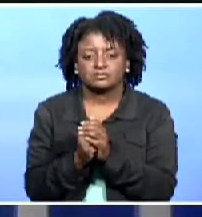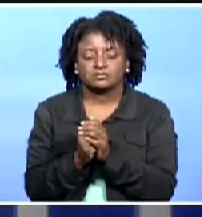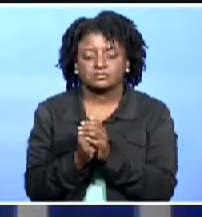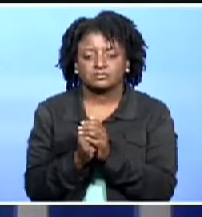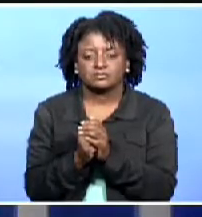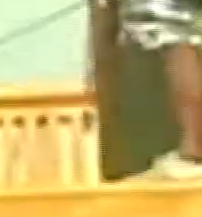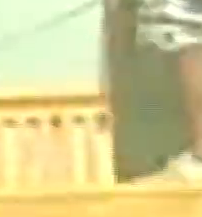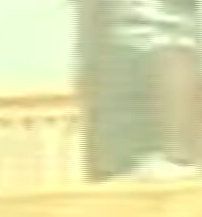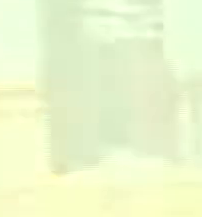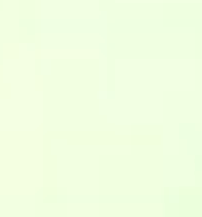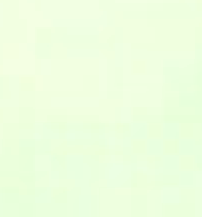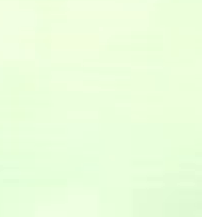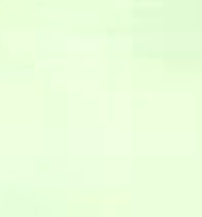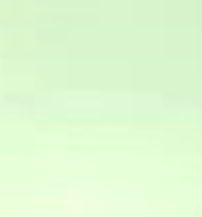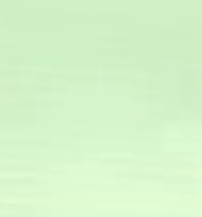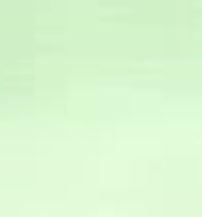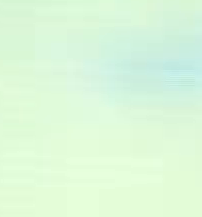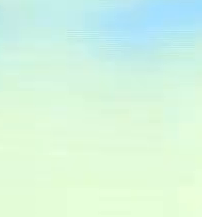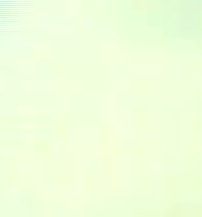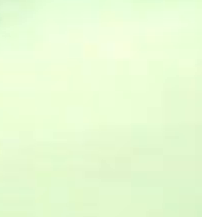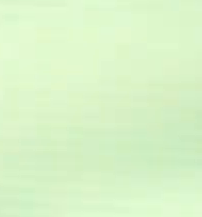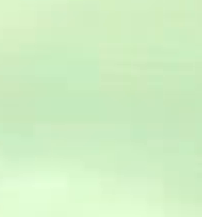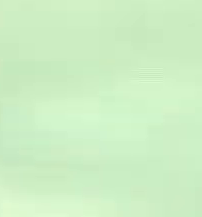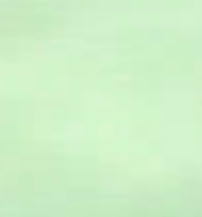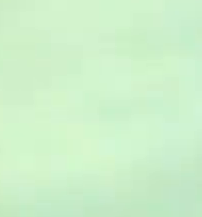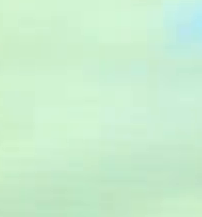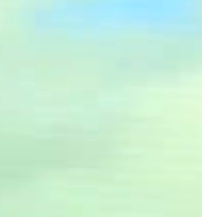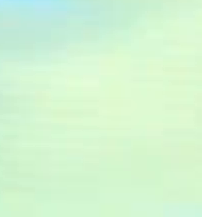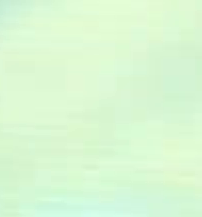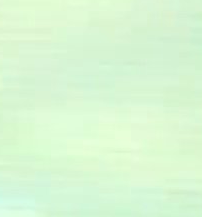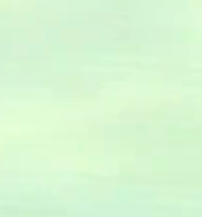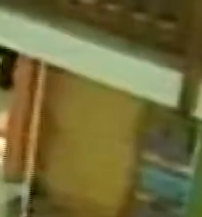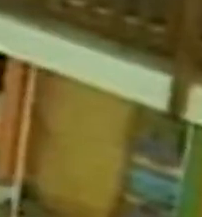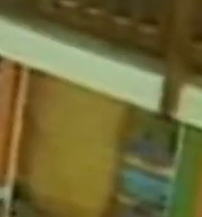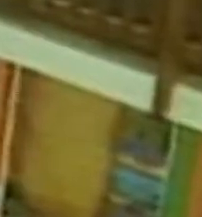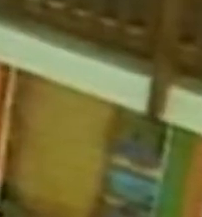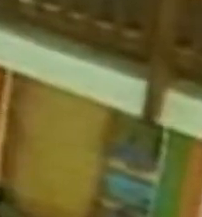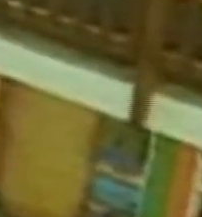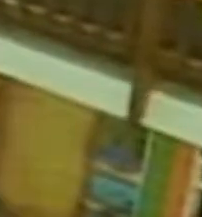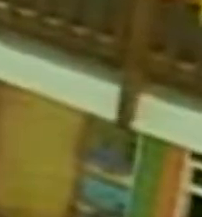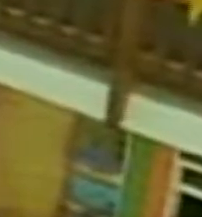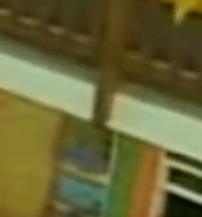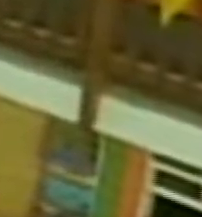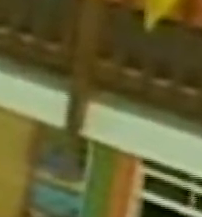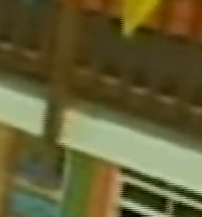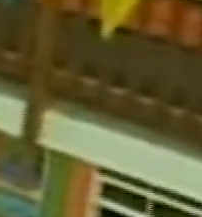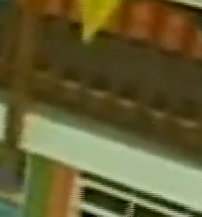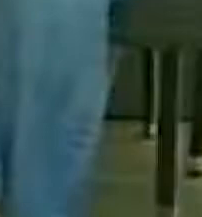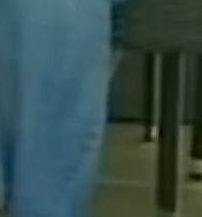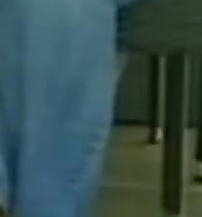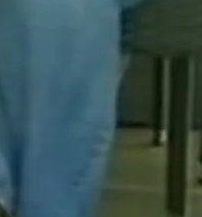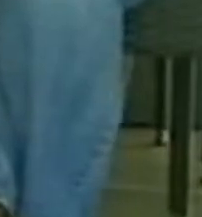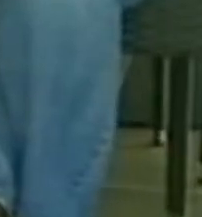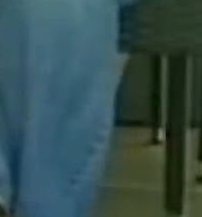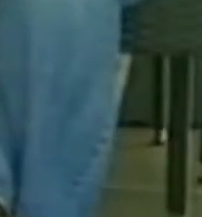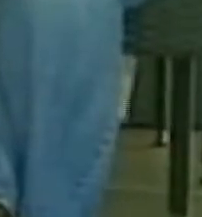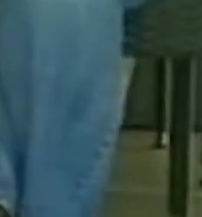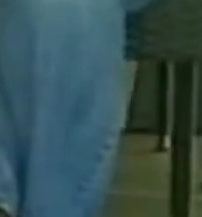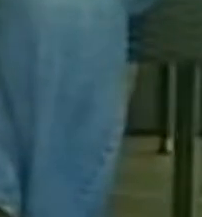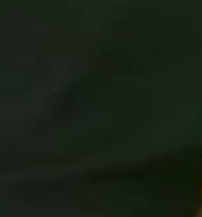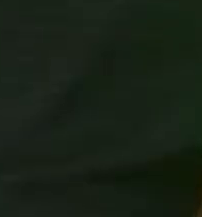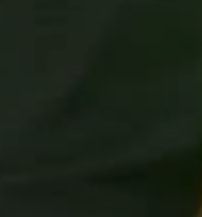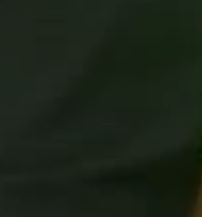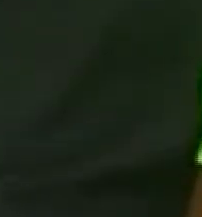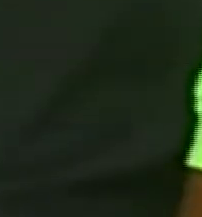Begin. The $1.4 million Pirates Cove zipline and water park is now officially open. The